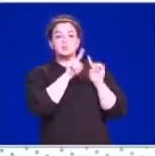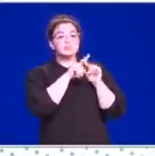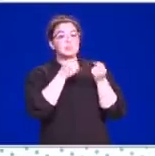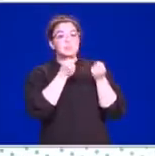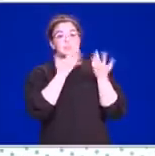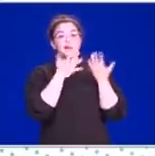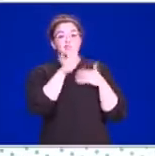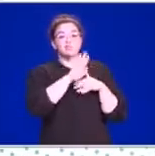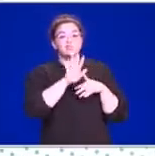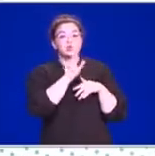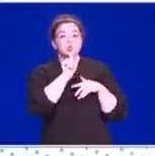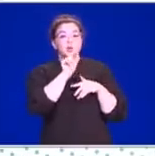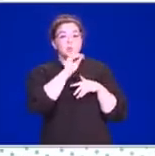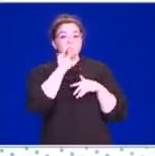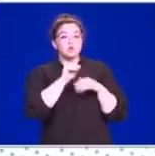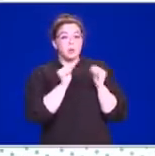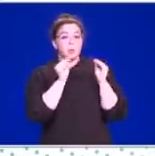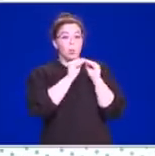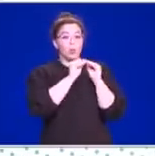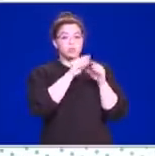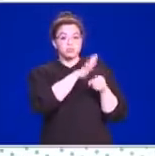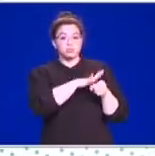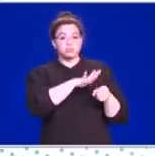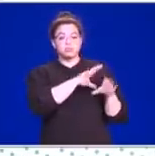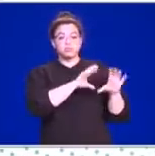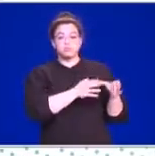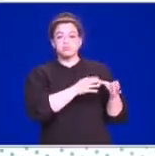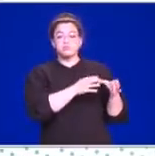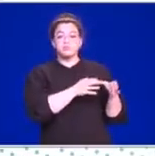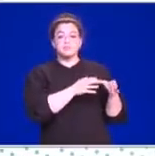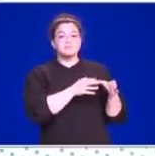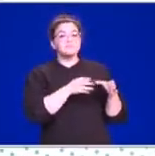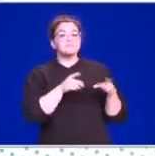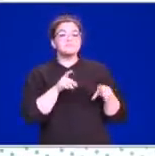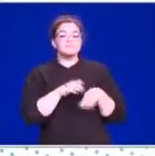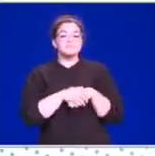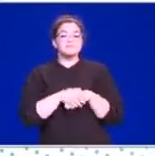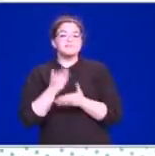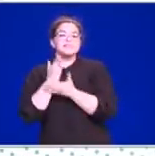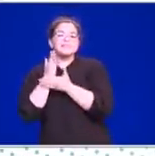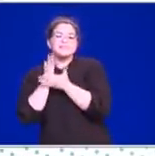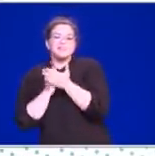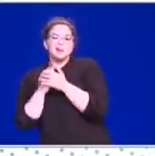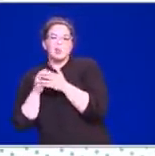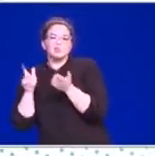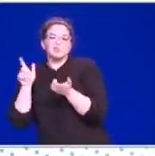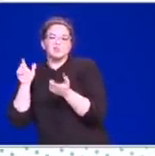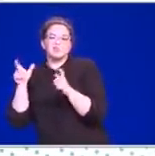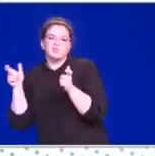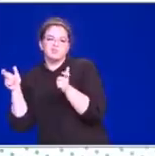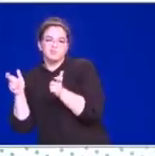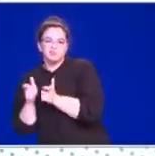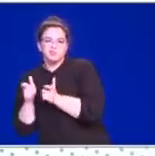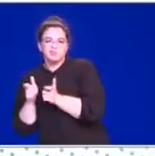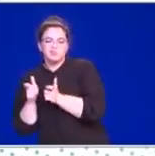in the 20% or more category. There were a number of counties that lost population that decade.